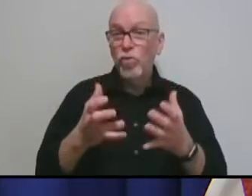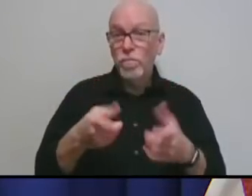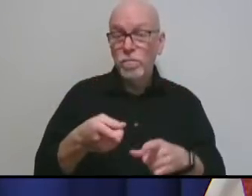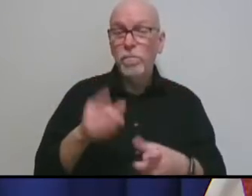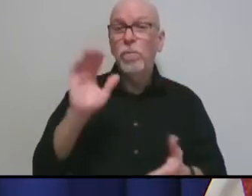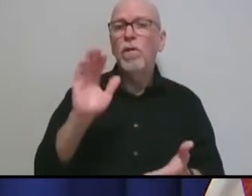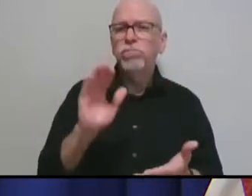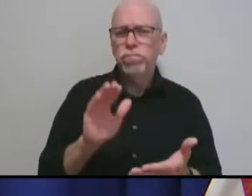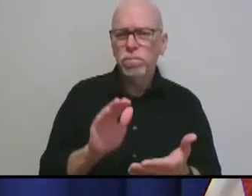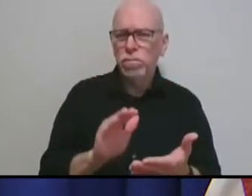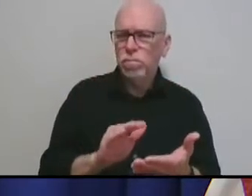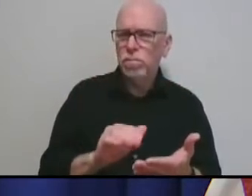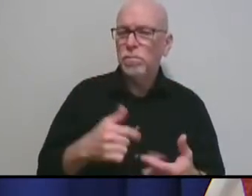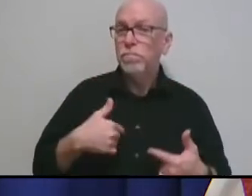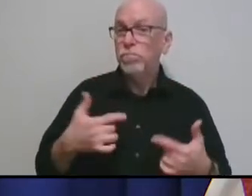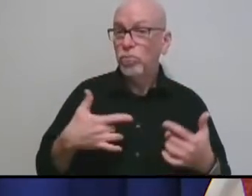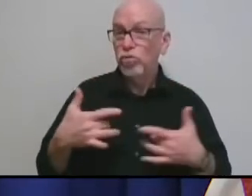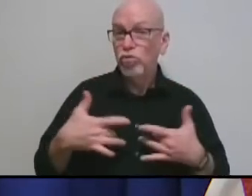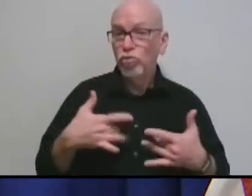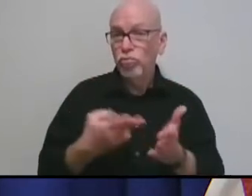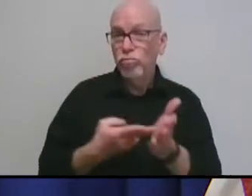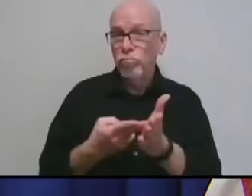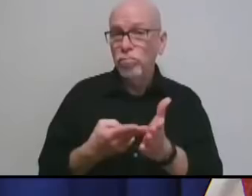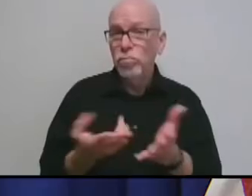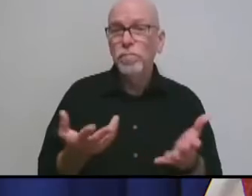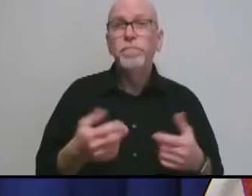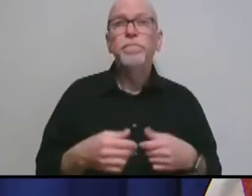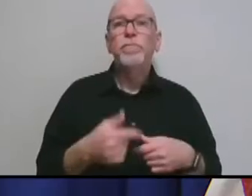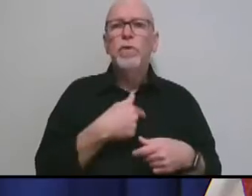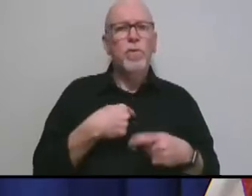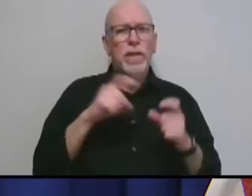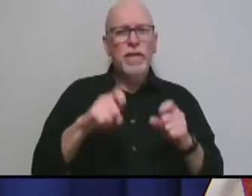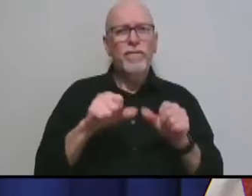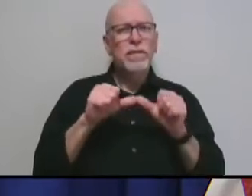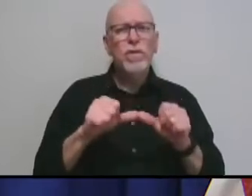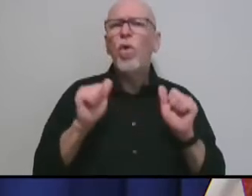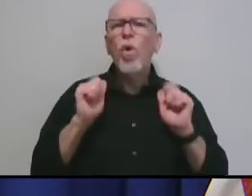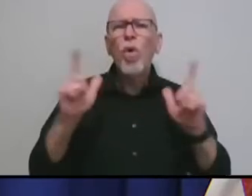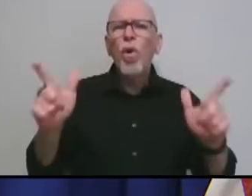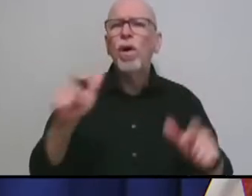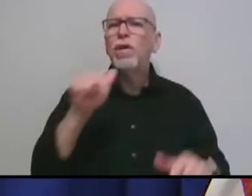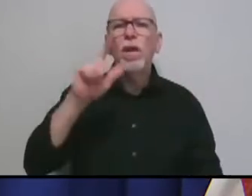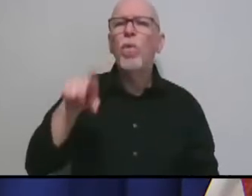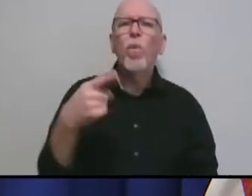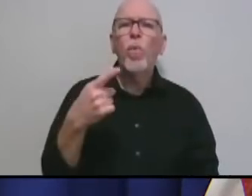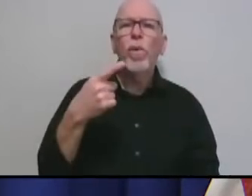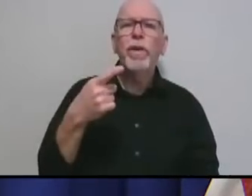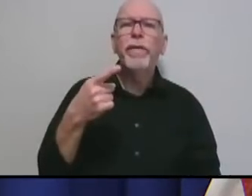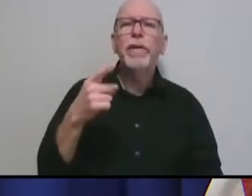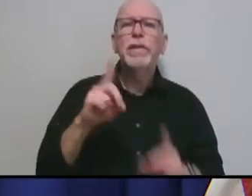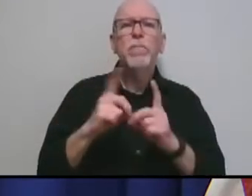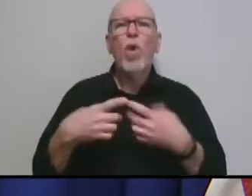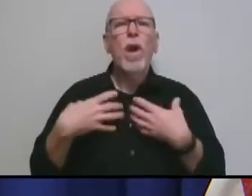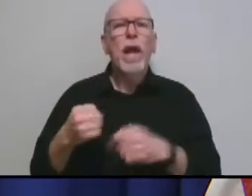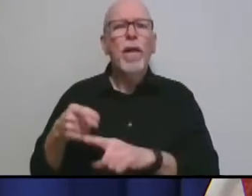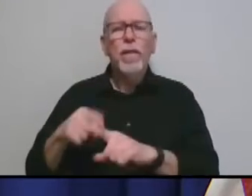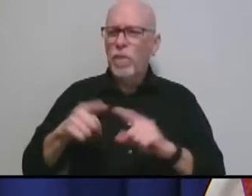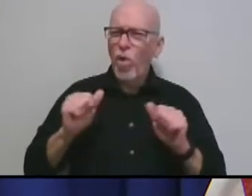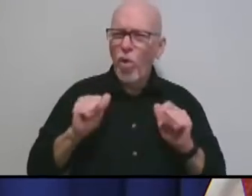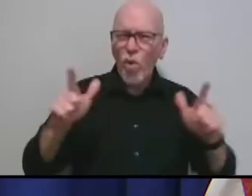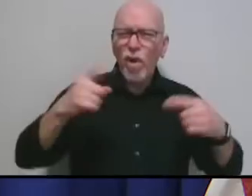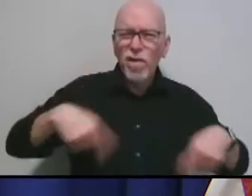is, that concerns me in the sense that we got to continue to, all of us, not just the Department of Health, but all of us, whether